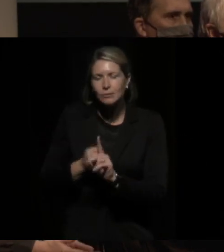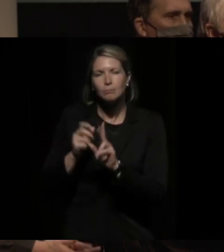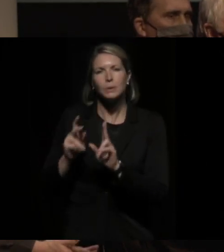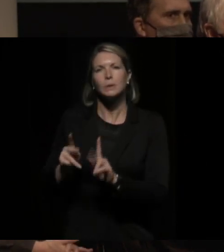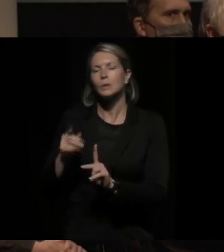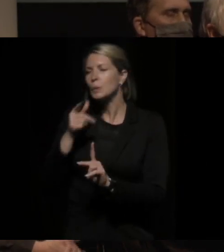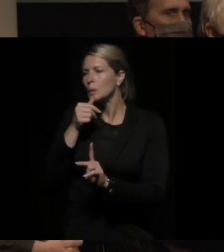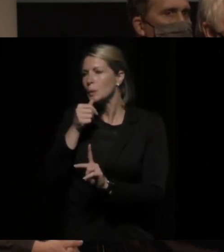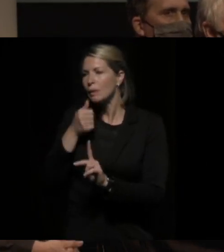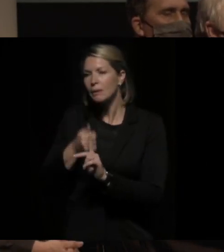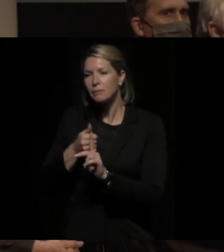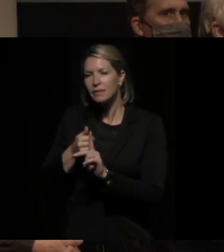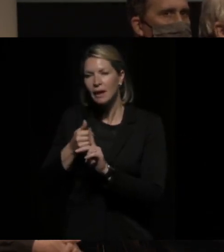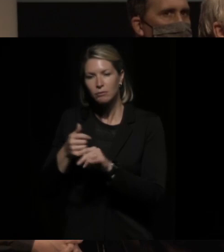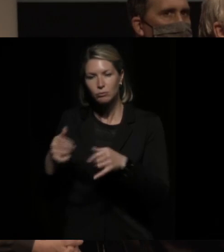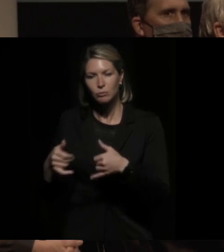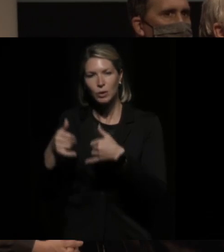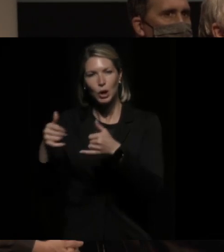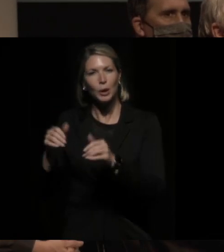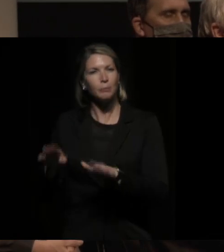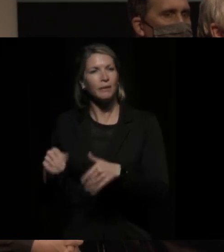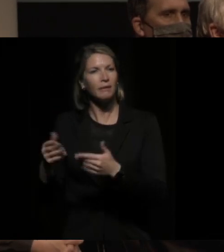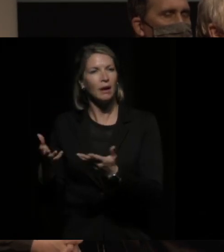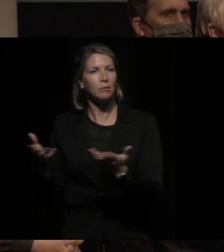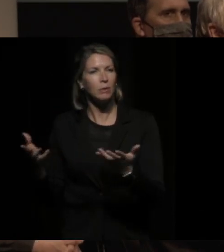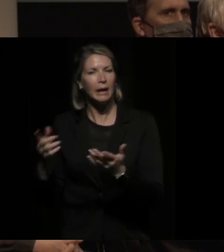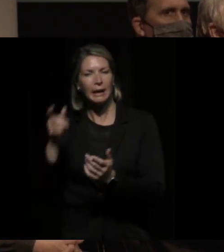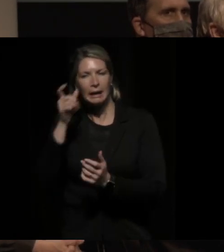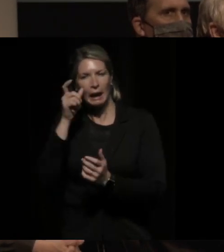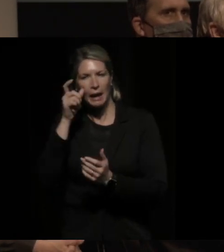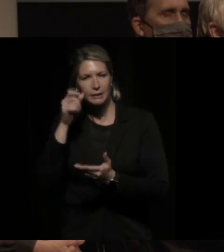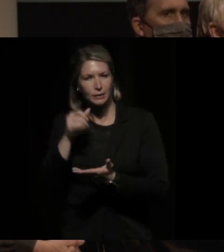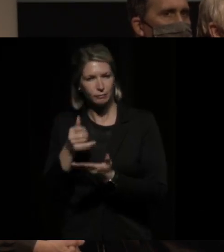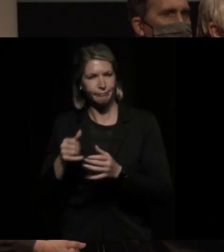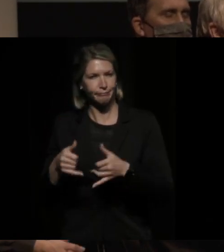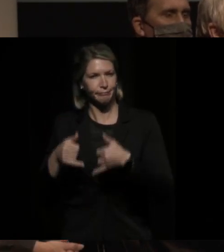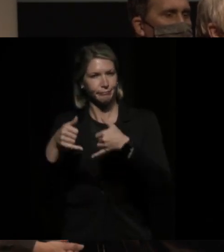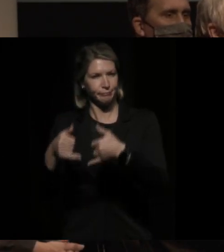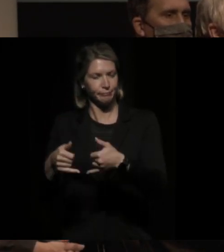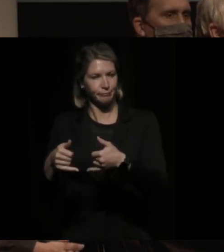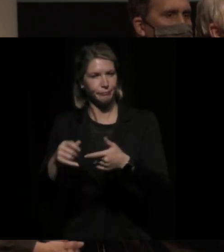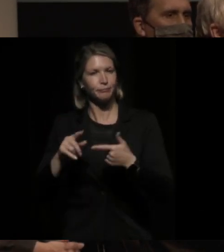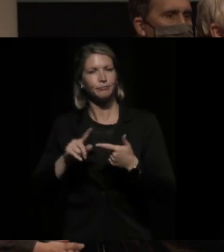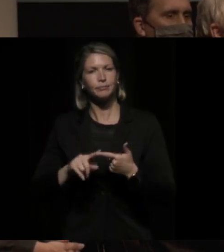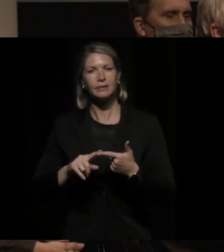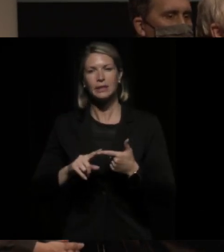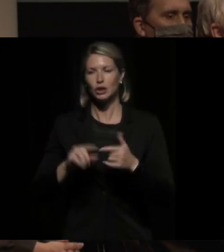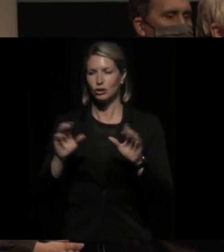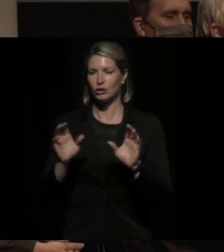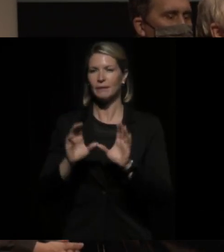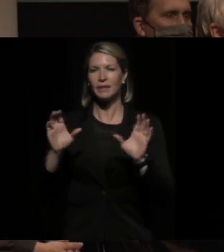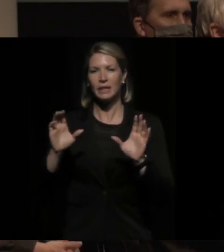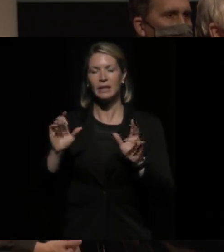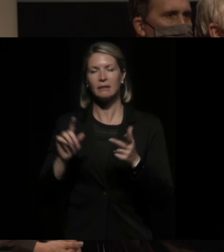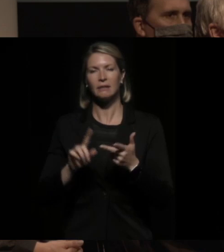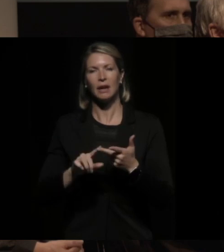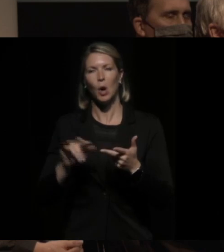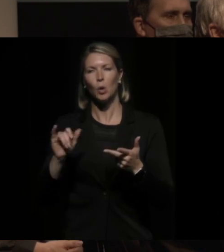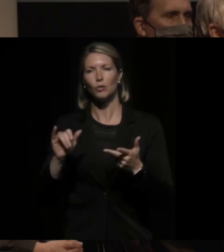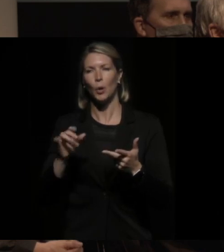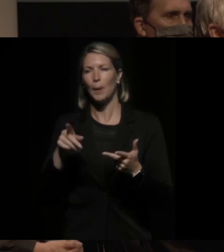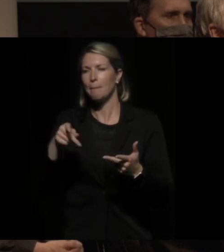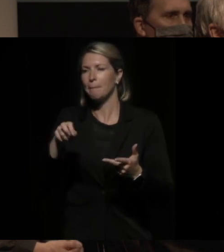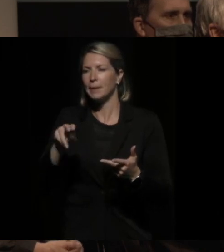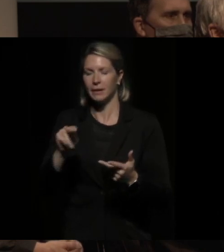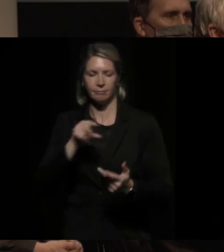Excellence will receive a glass trophy, a framed certificate, and a lapel pin. The Department of Health and